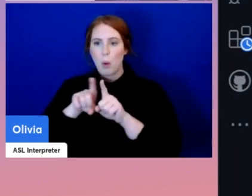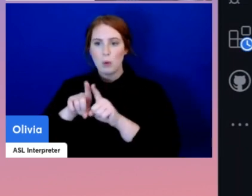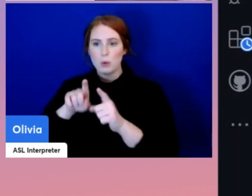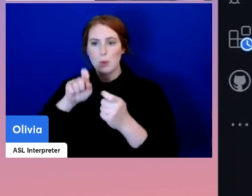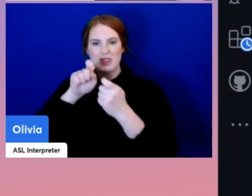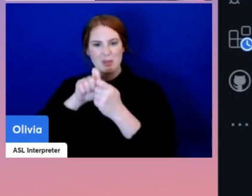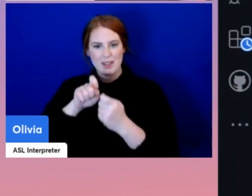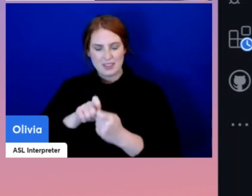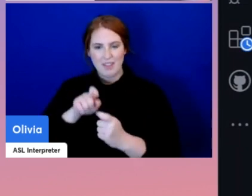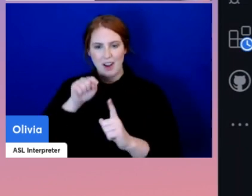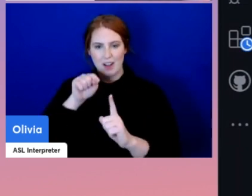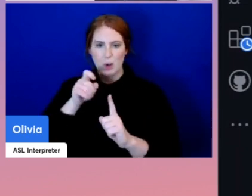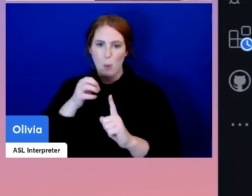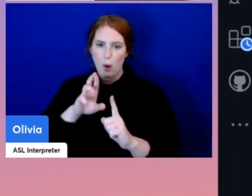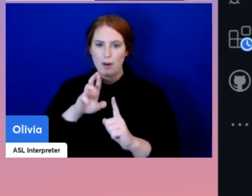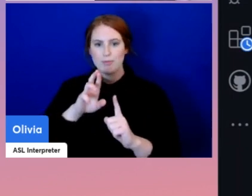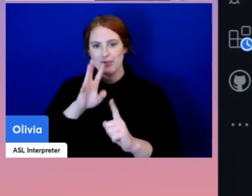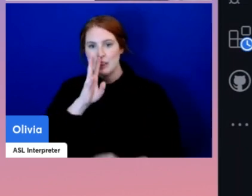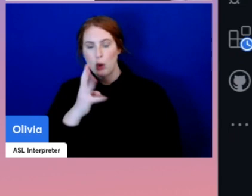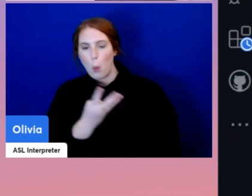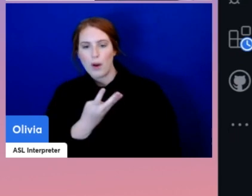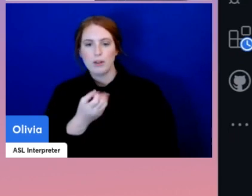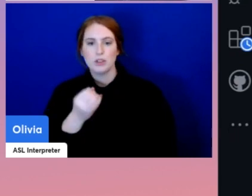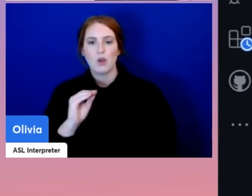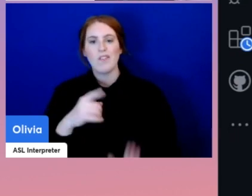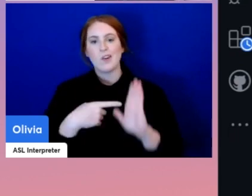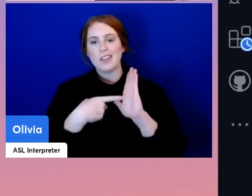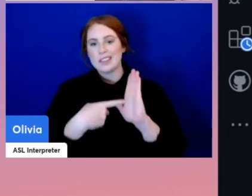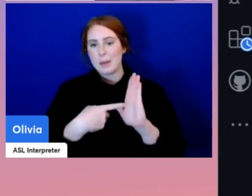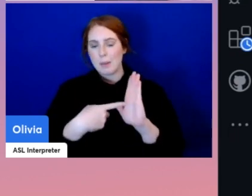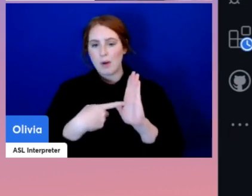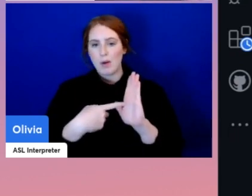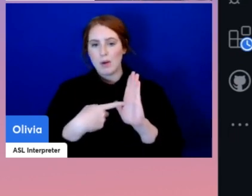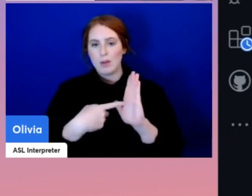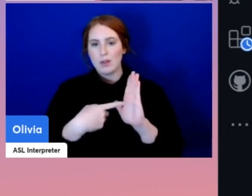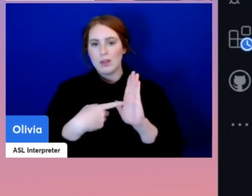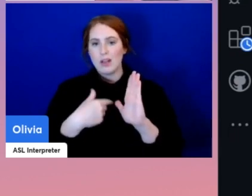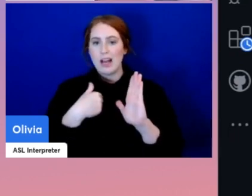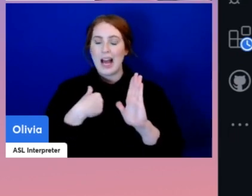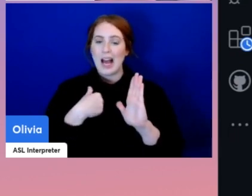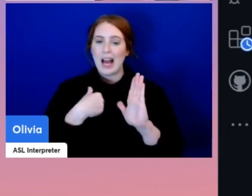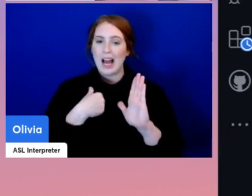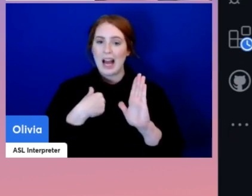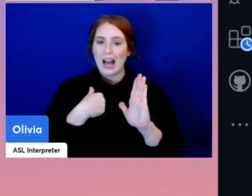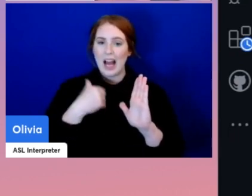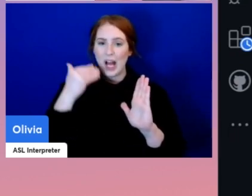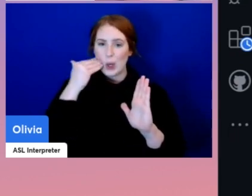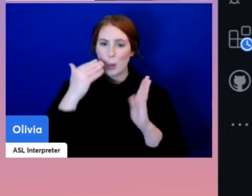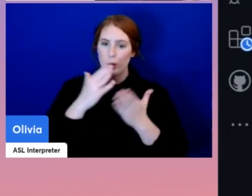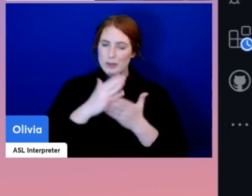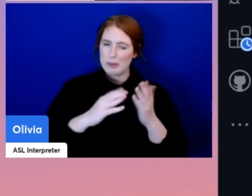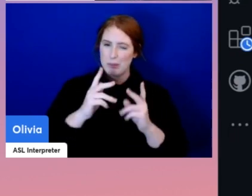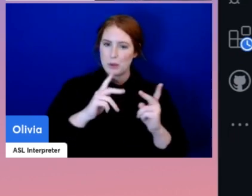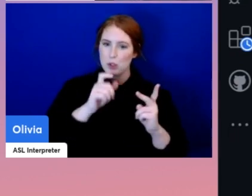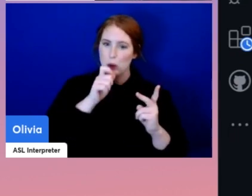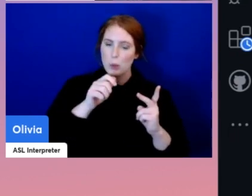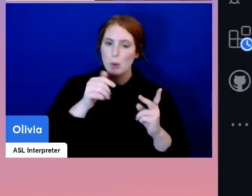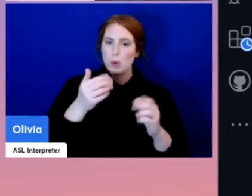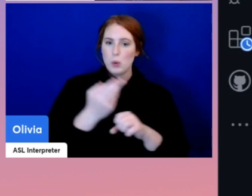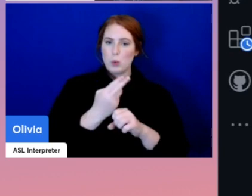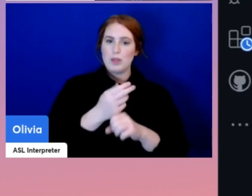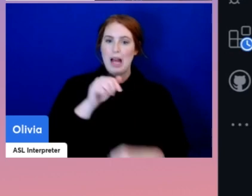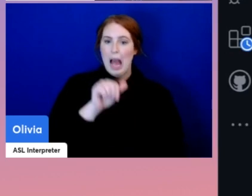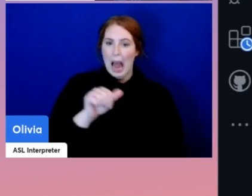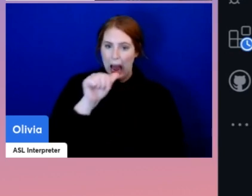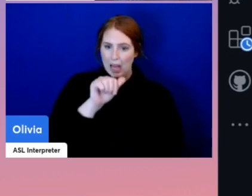For example, they don't like that you use apt, but I use apt to install packages. And so I just ignore